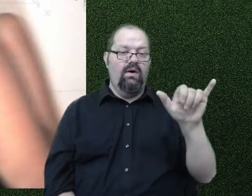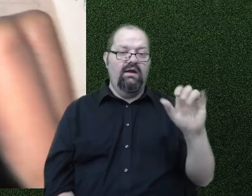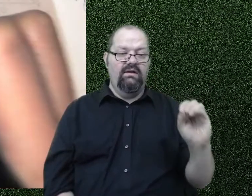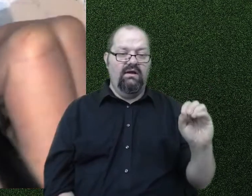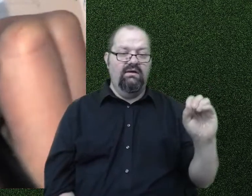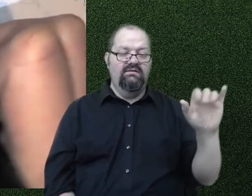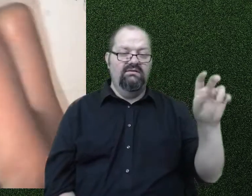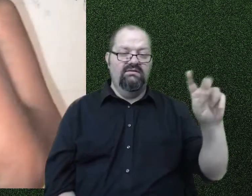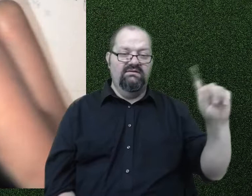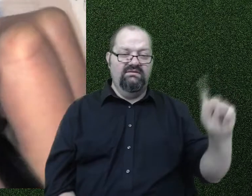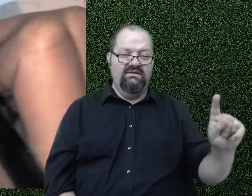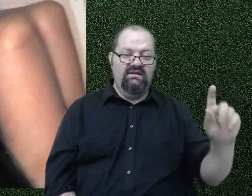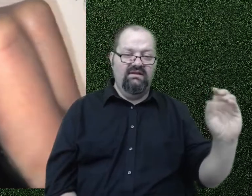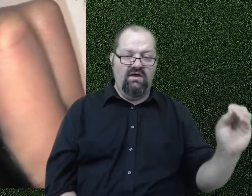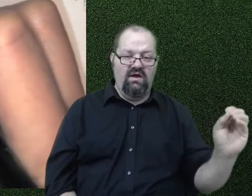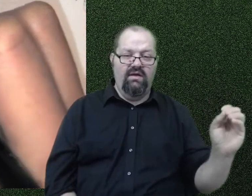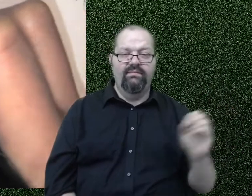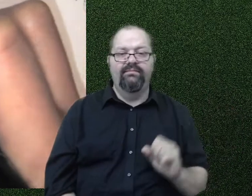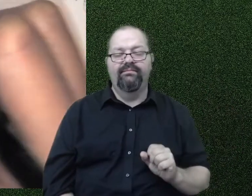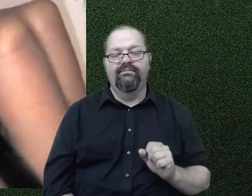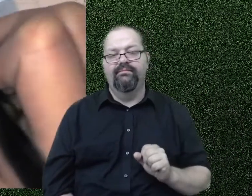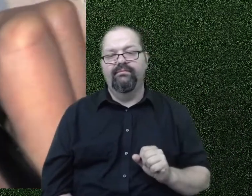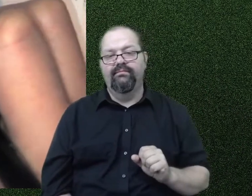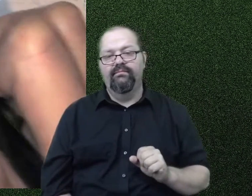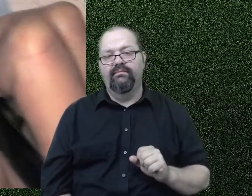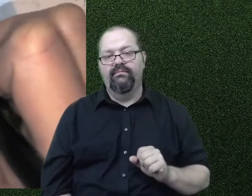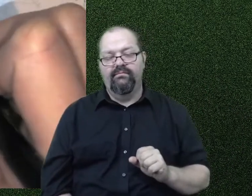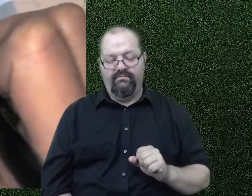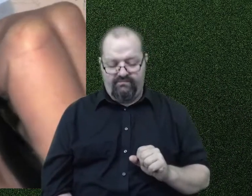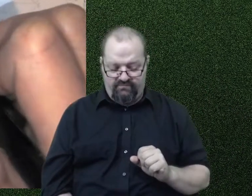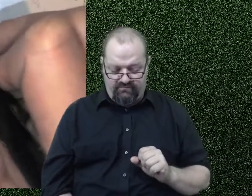I'm going to write down my equation. Oops.